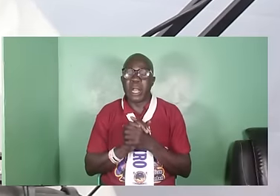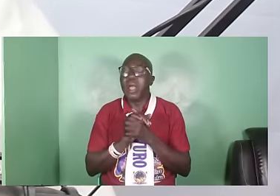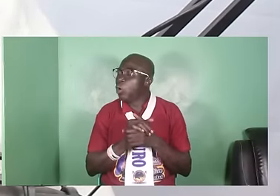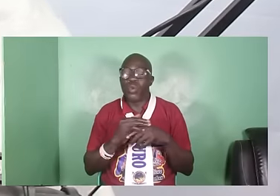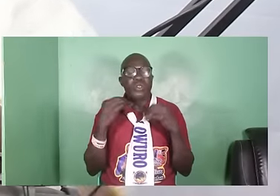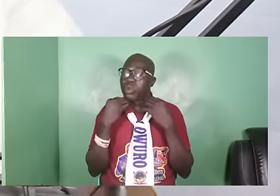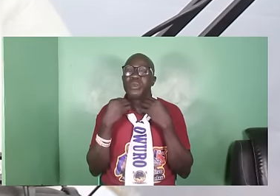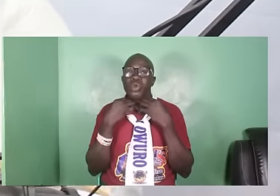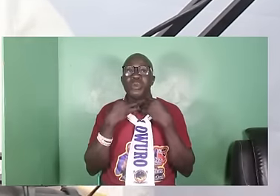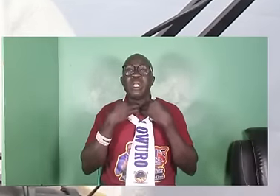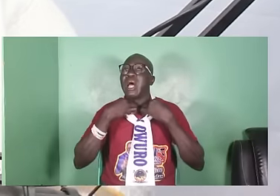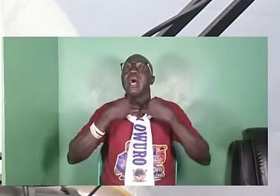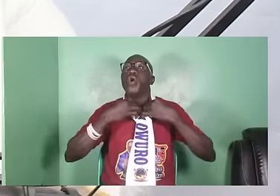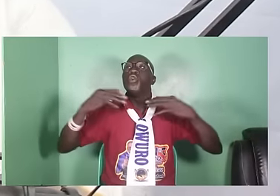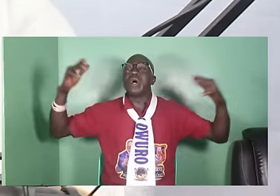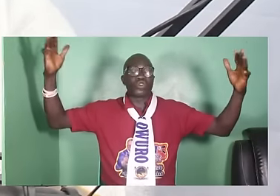Oruko Jesu.